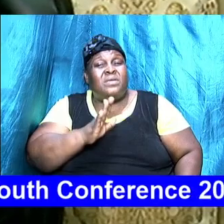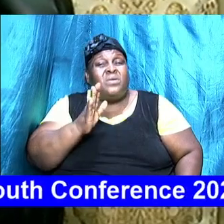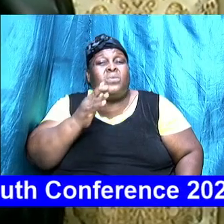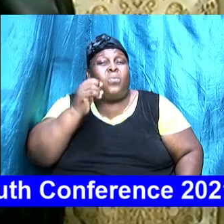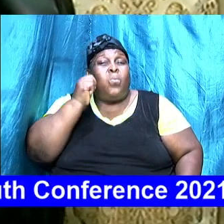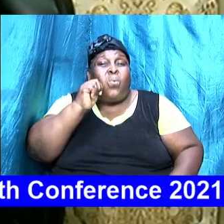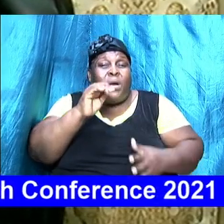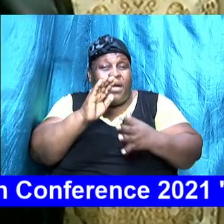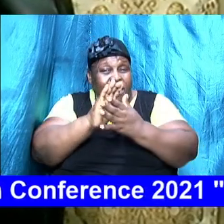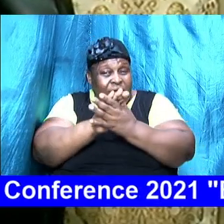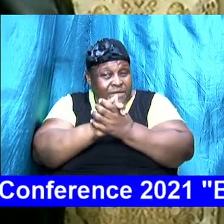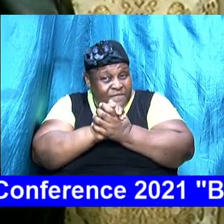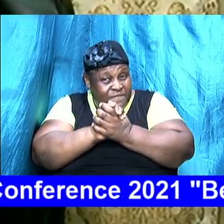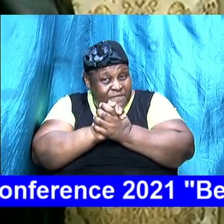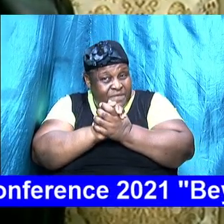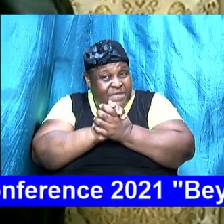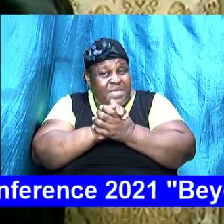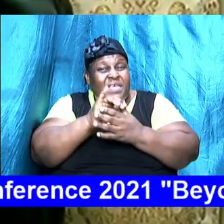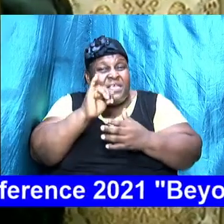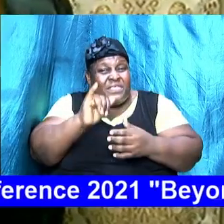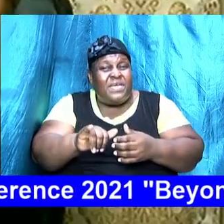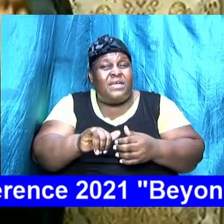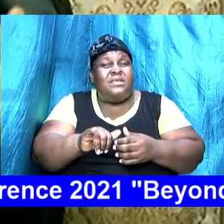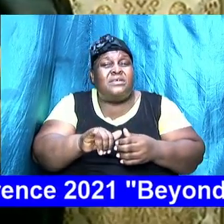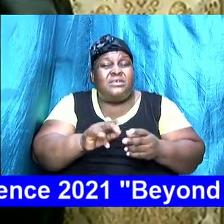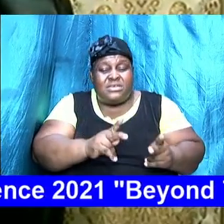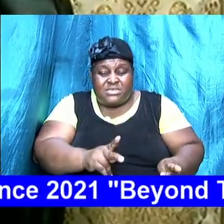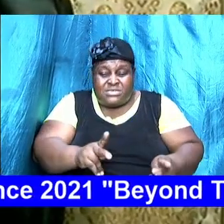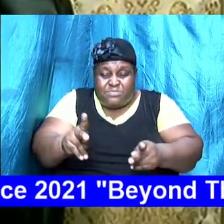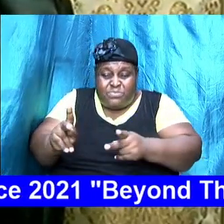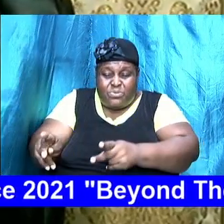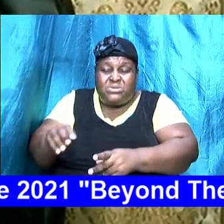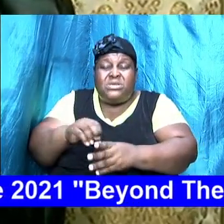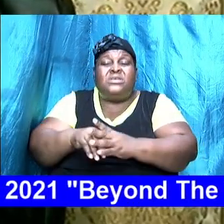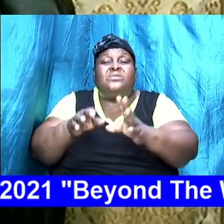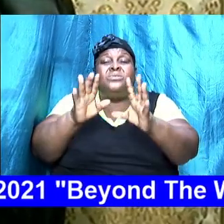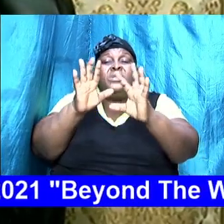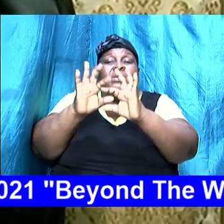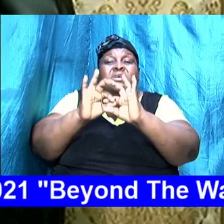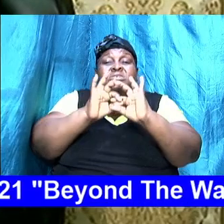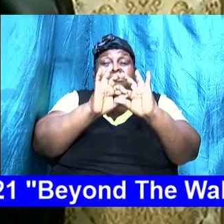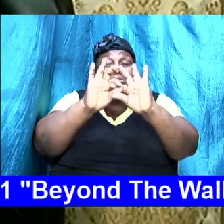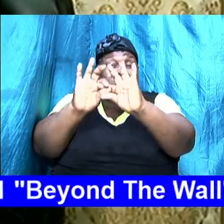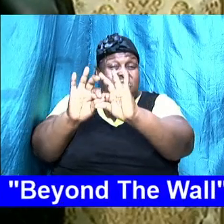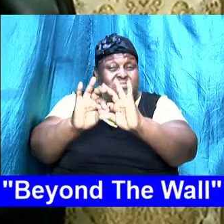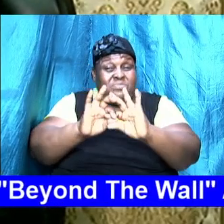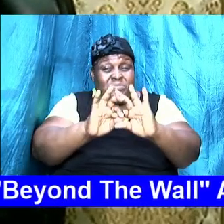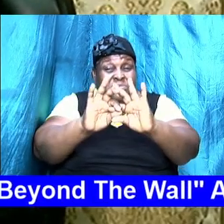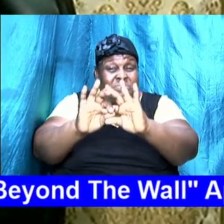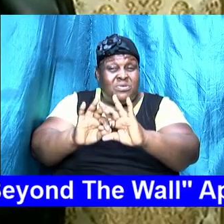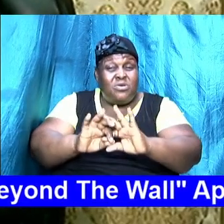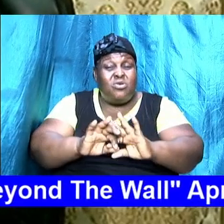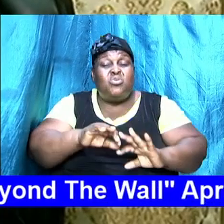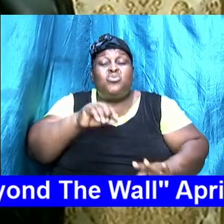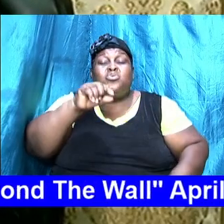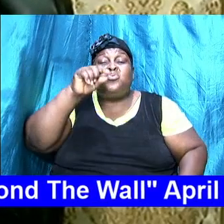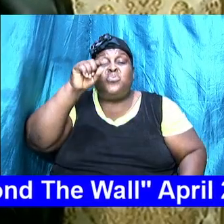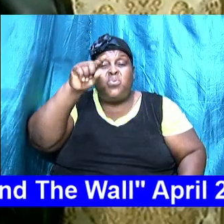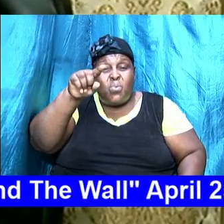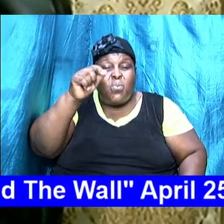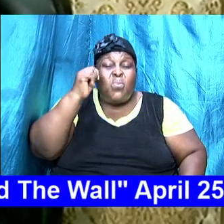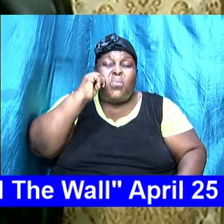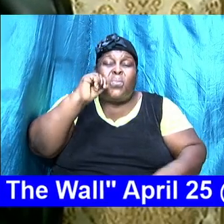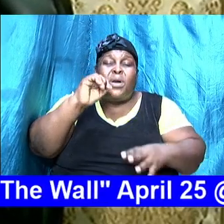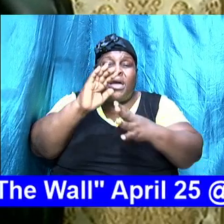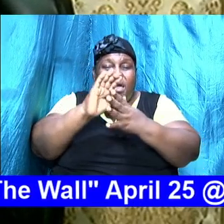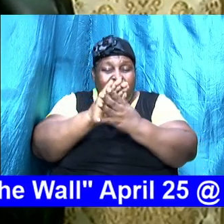wife that is placed in the relationship, you are obliged to